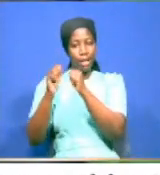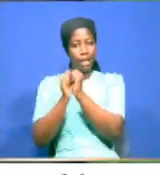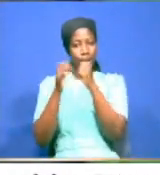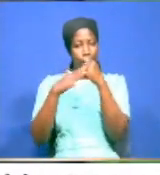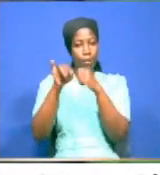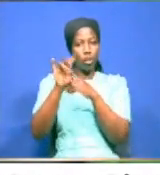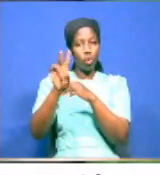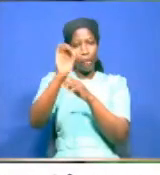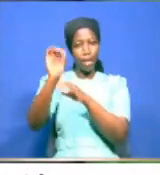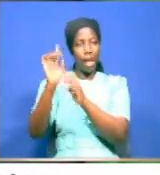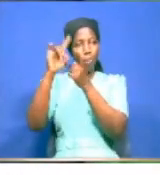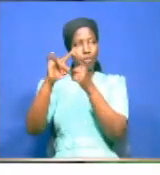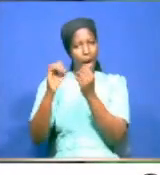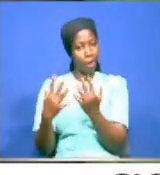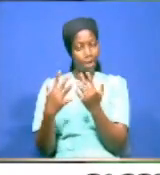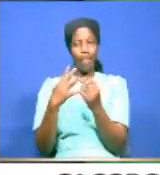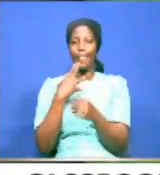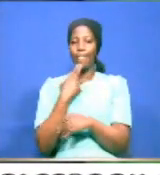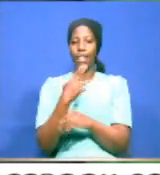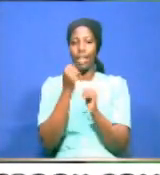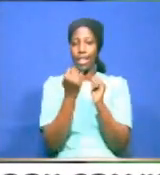19.2% to Kenya shilling